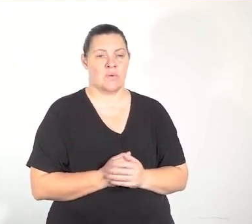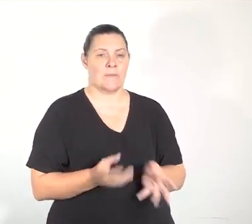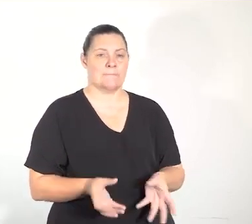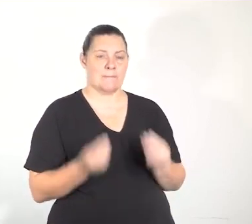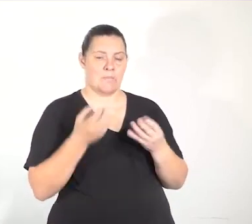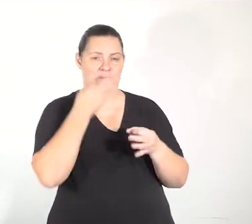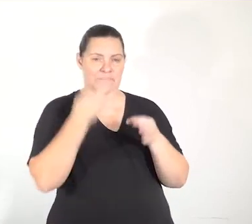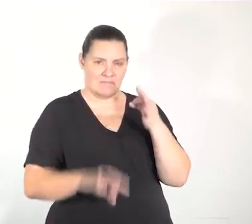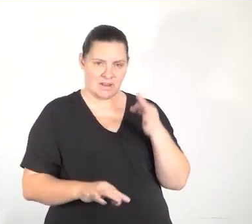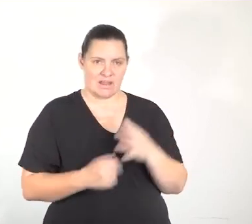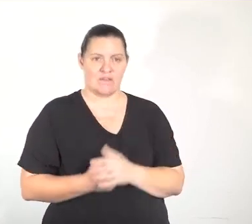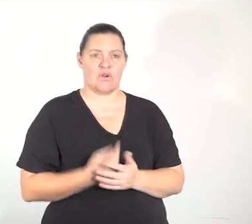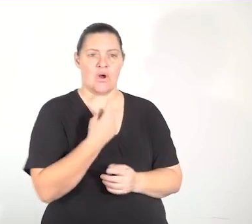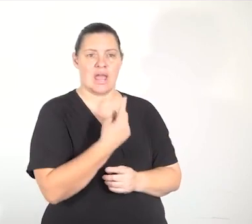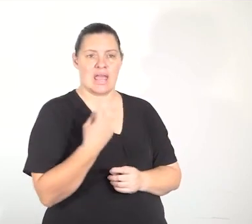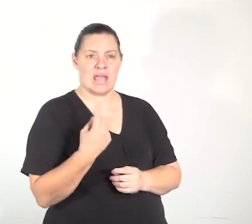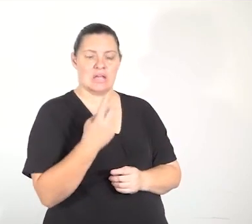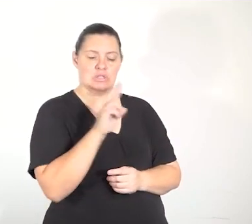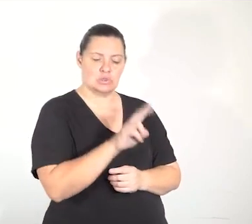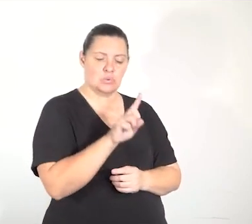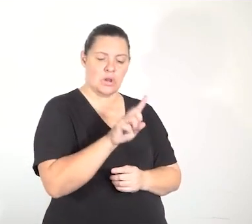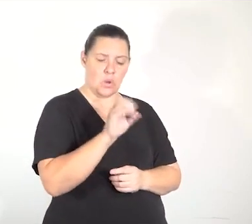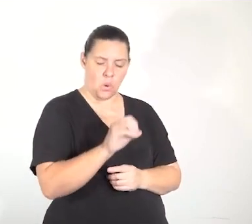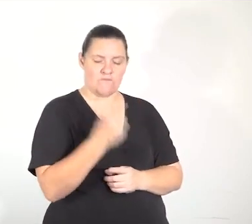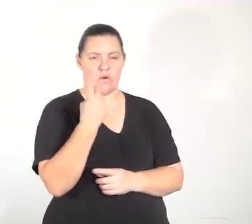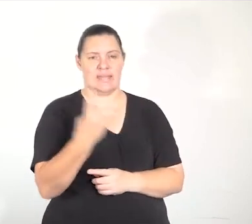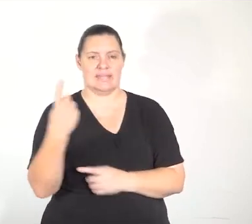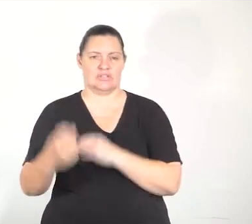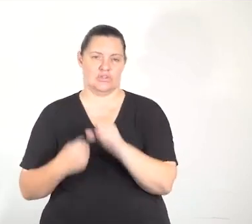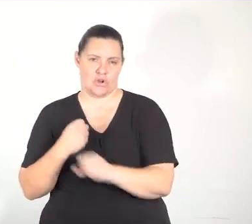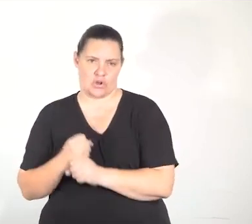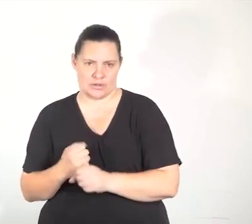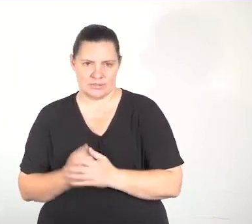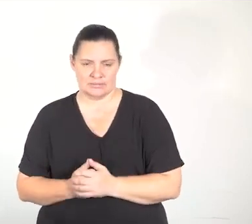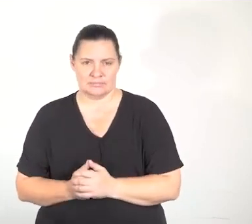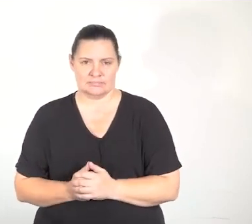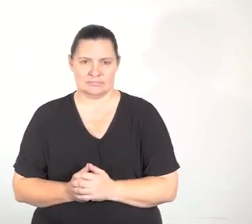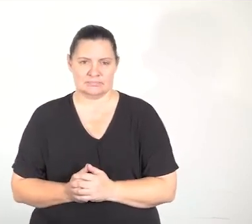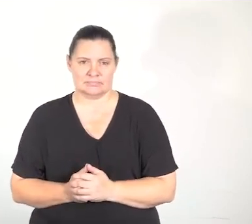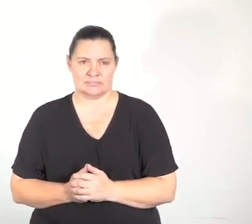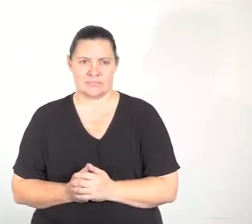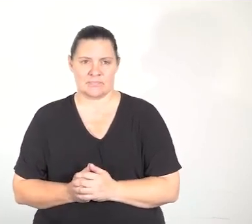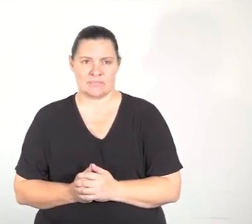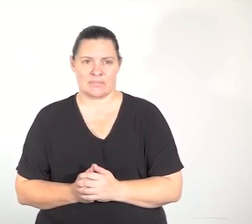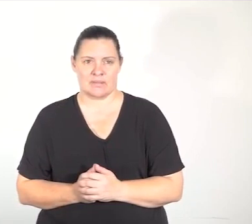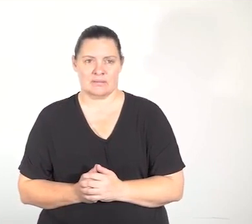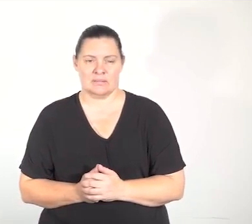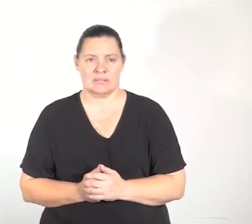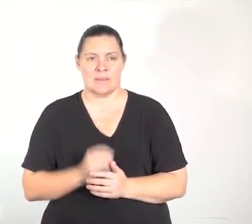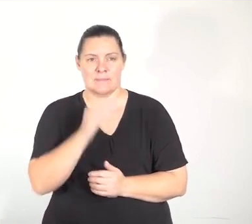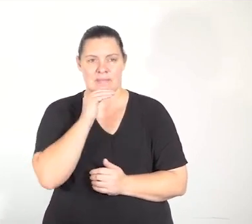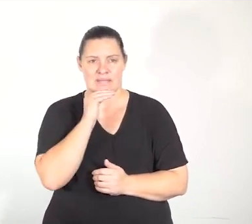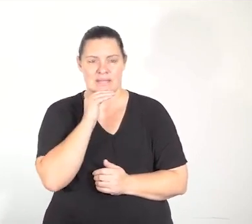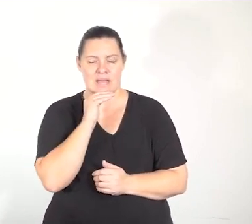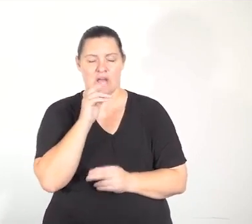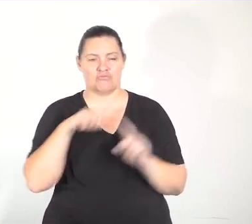if we are going to simplify that rate, we now have 210 rands is to 1 year.